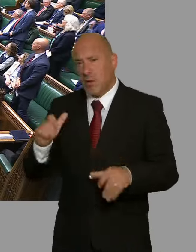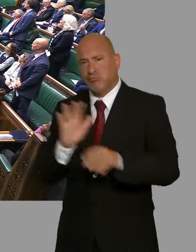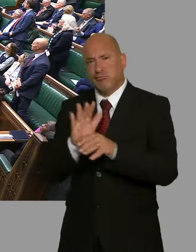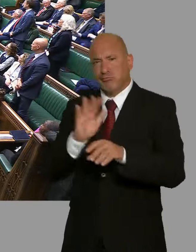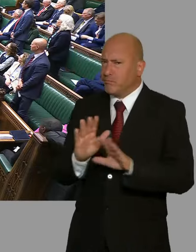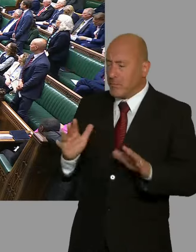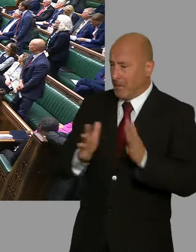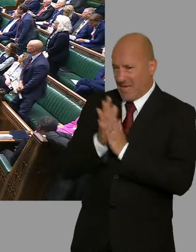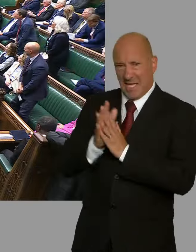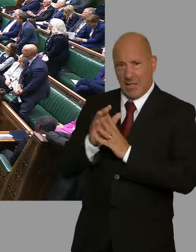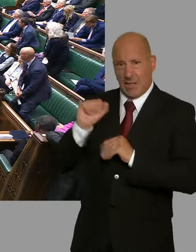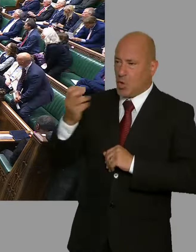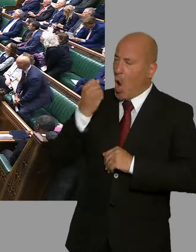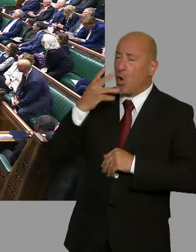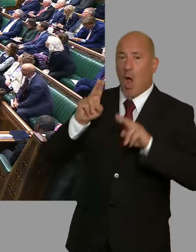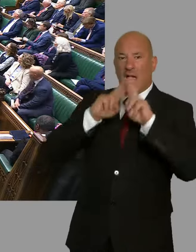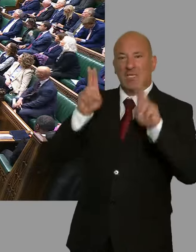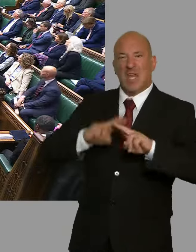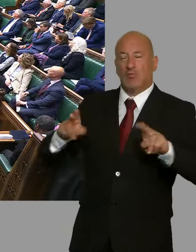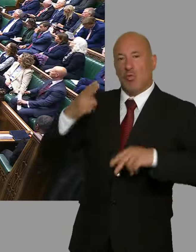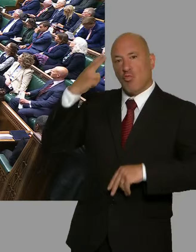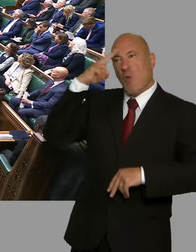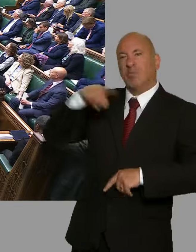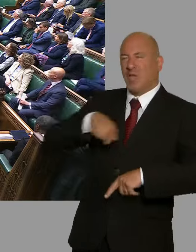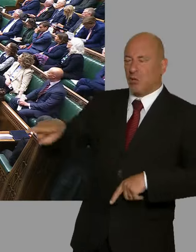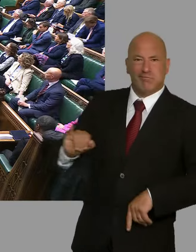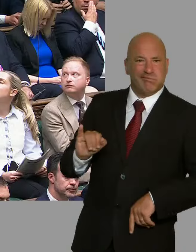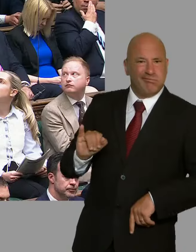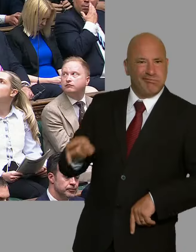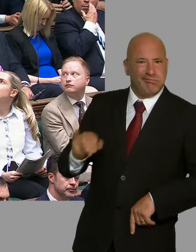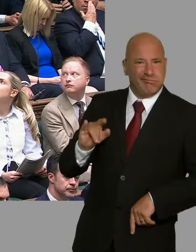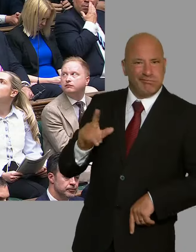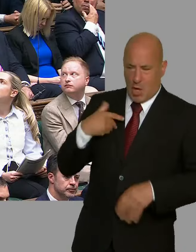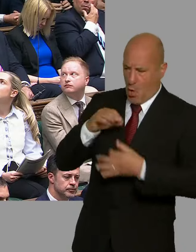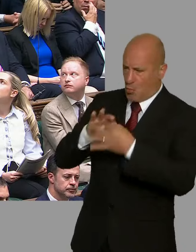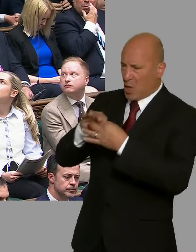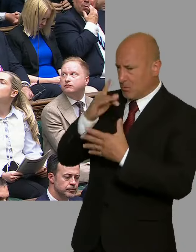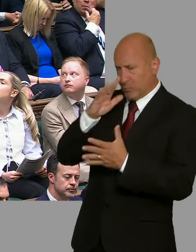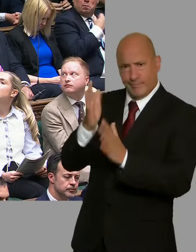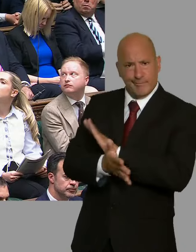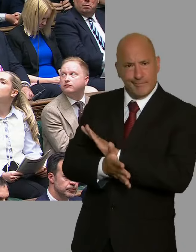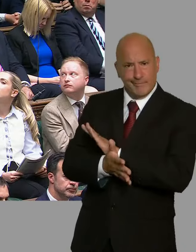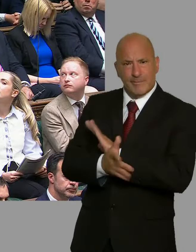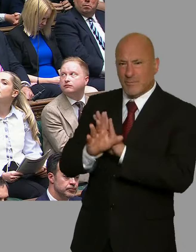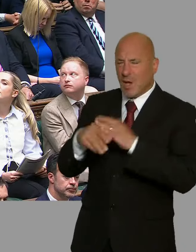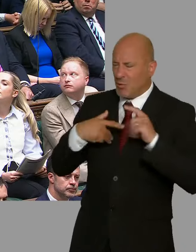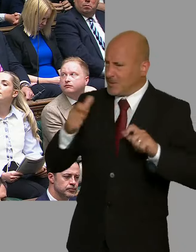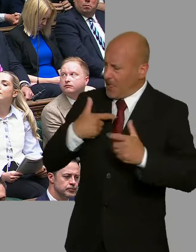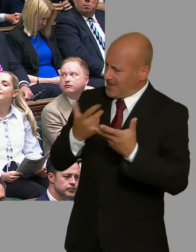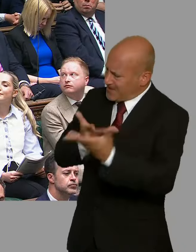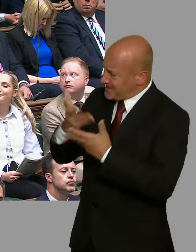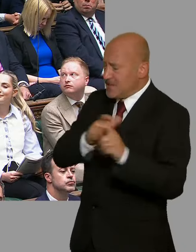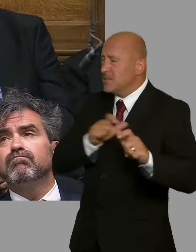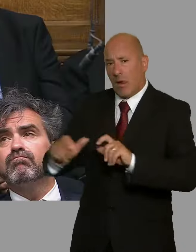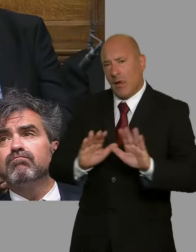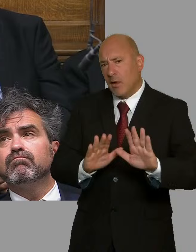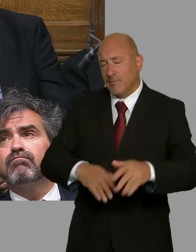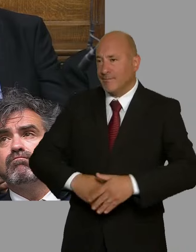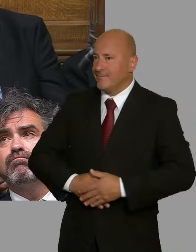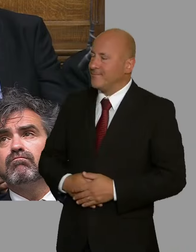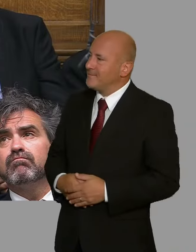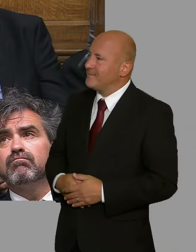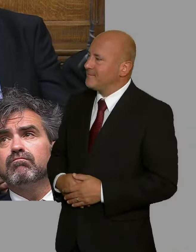Speaker, you will know that I've raised on several occasions in the House the case of Alaa Abd El Fattah, the British Egyptian human rights